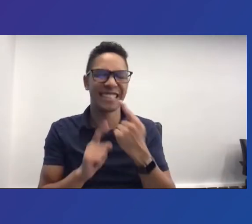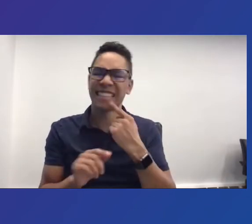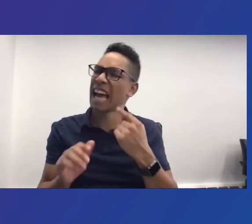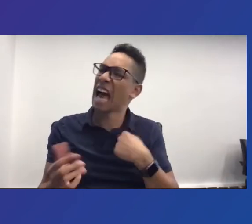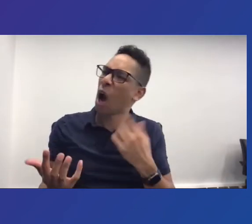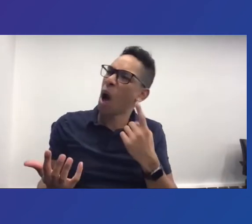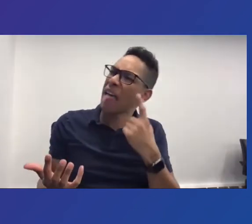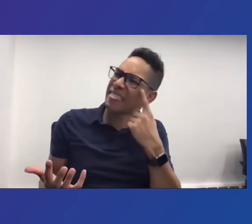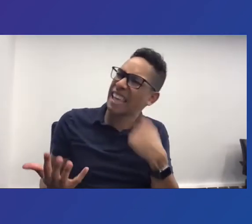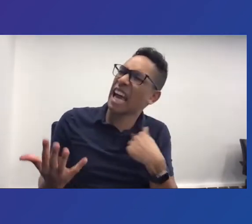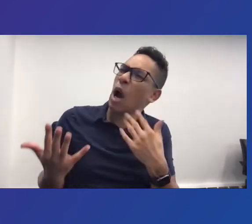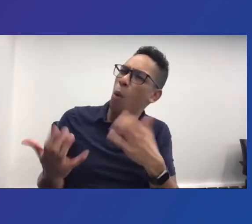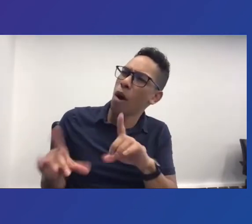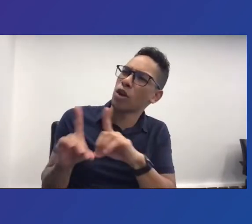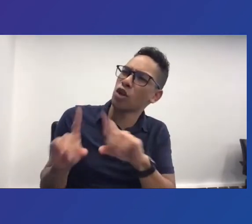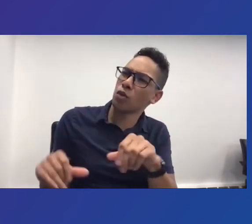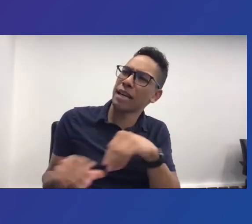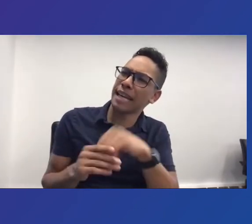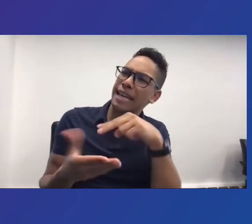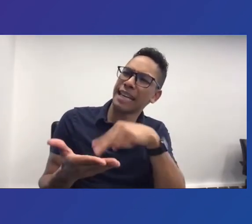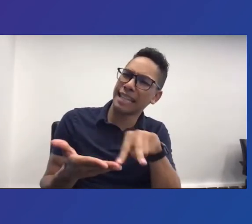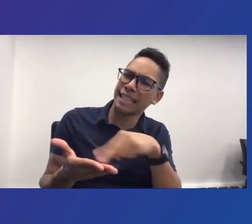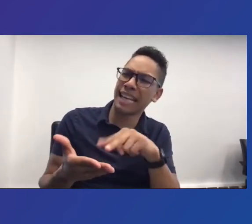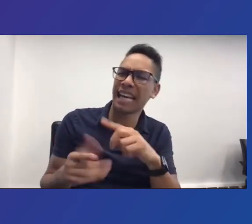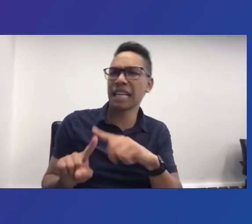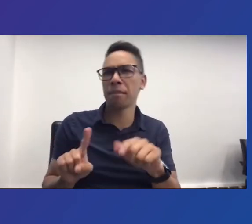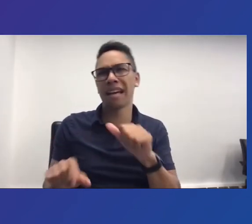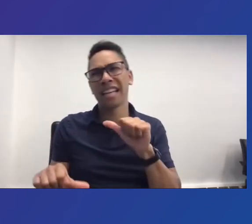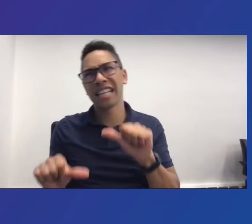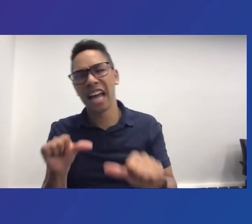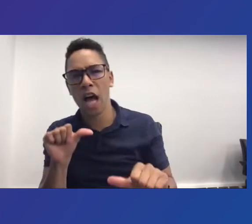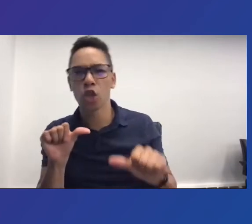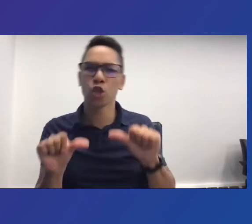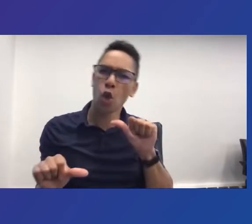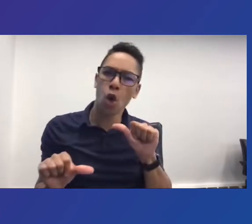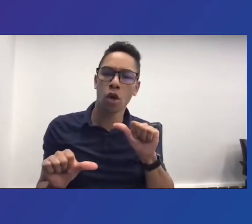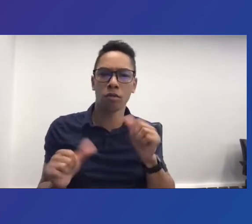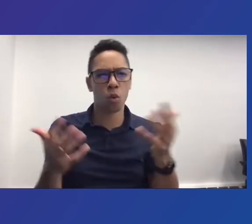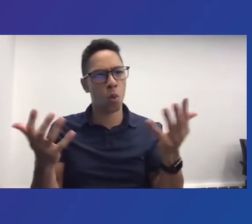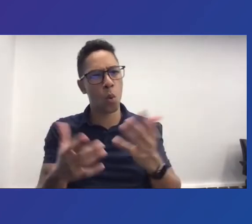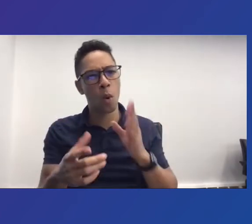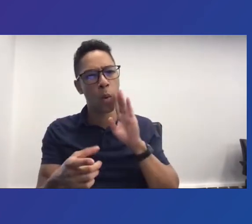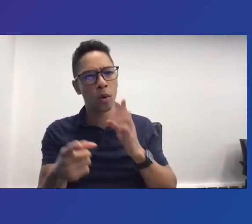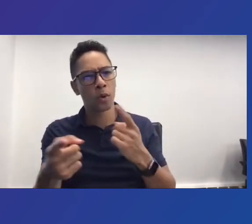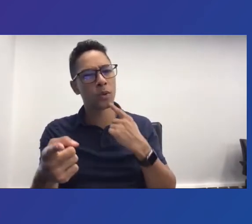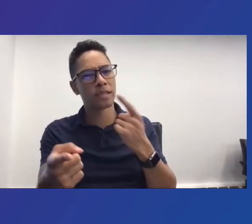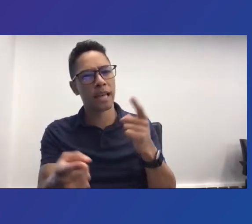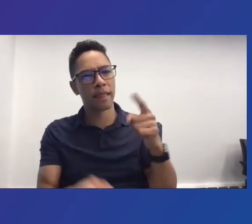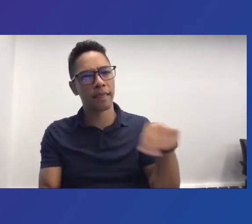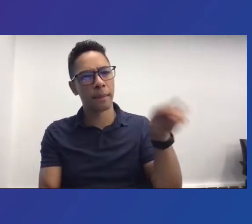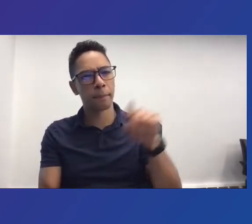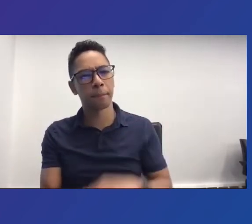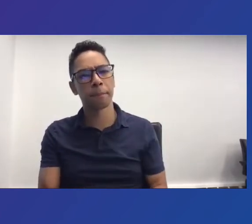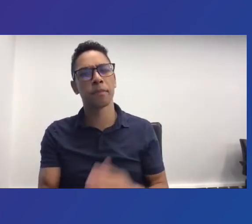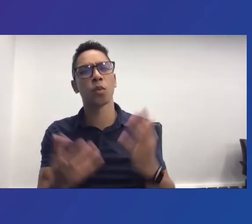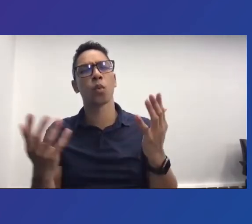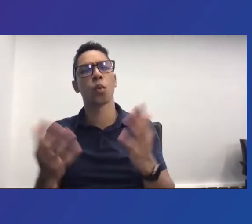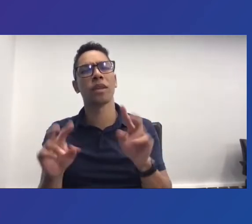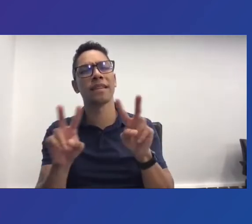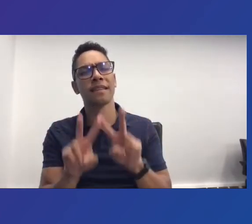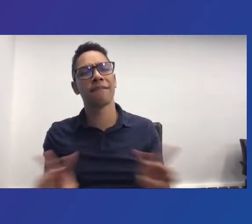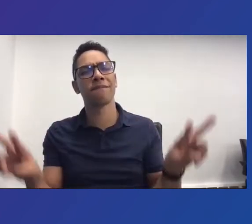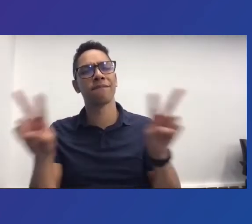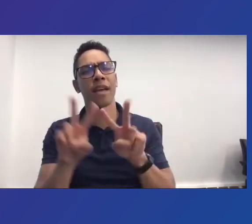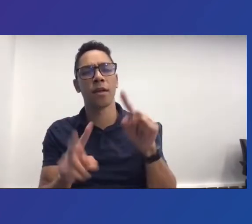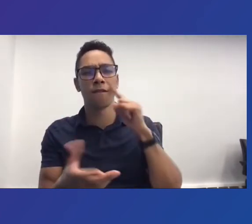but I'm not sure. I need to make my money. I could teach already. Like, what would you tell that person? What's the value of a